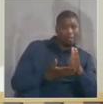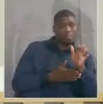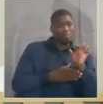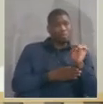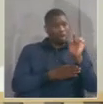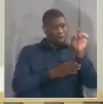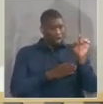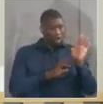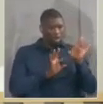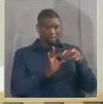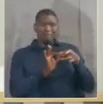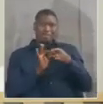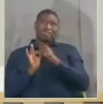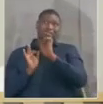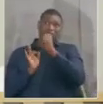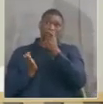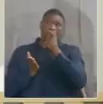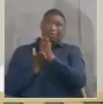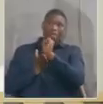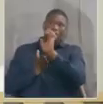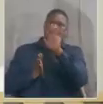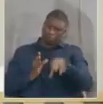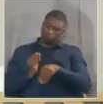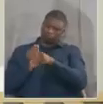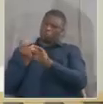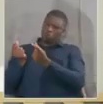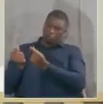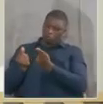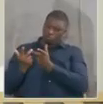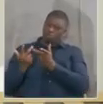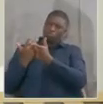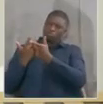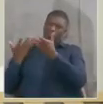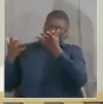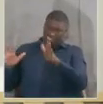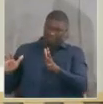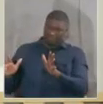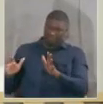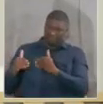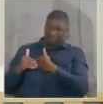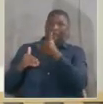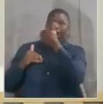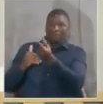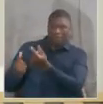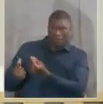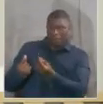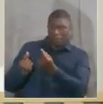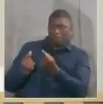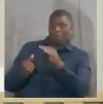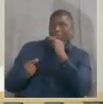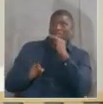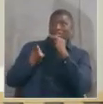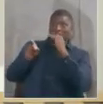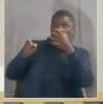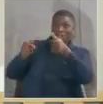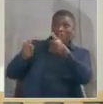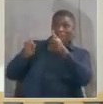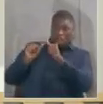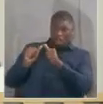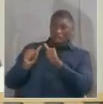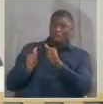the recommendations of Moerane Commission that were implemented after the Moerane Commission's report.